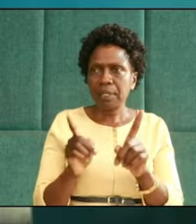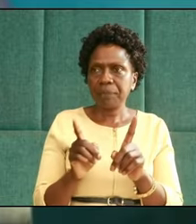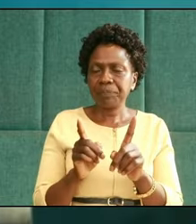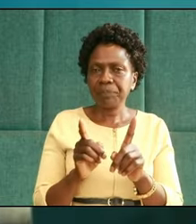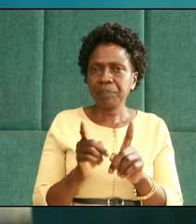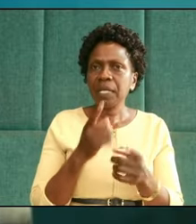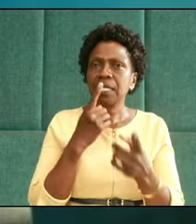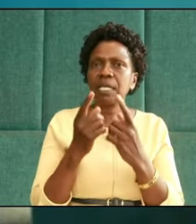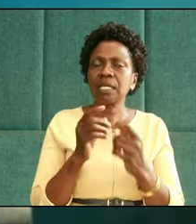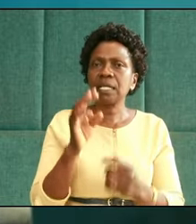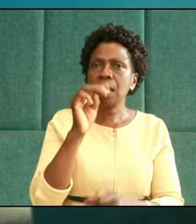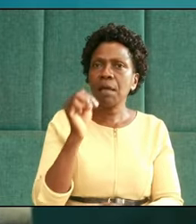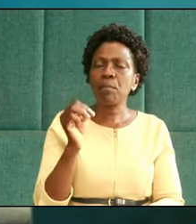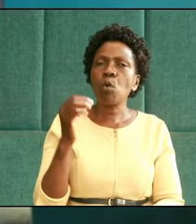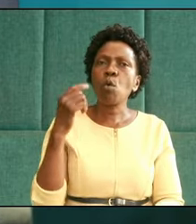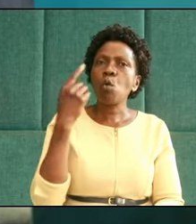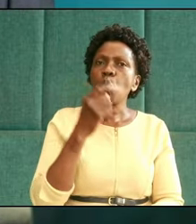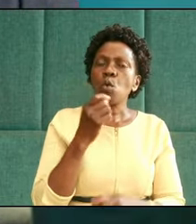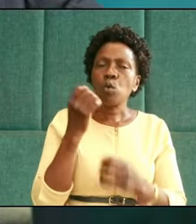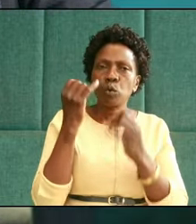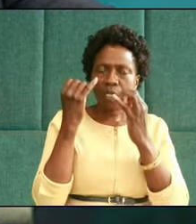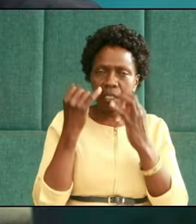is him who justifies us.